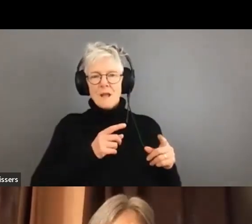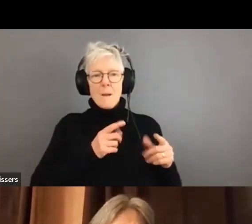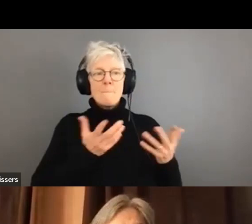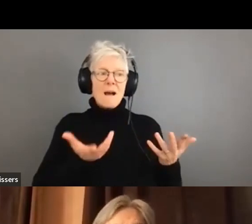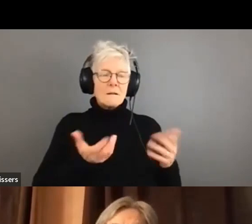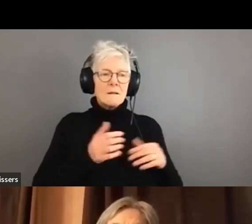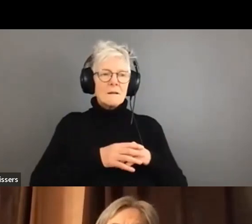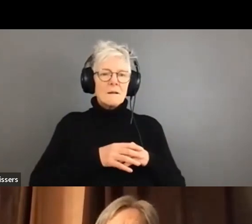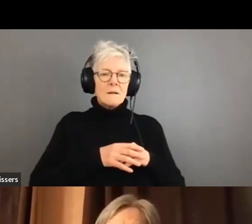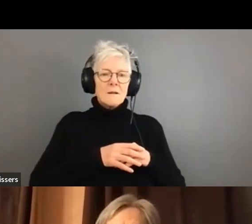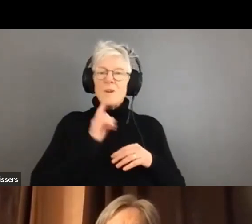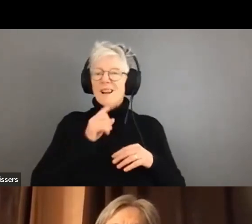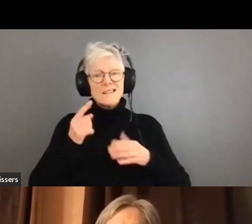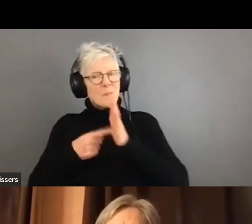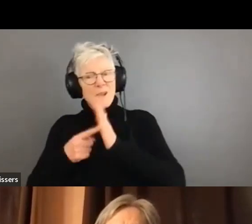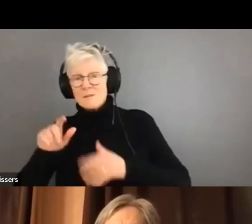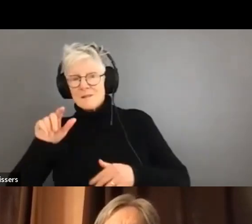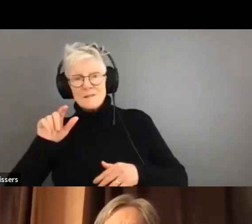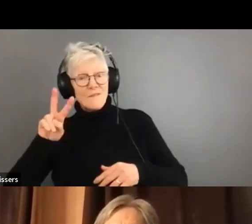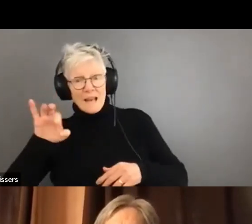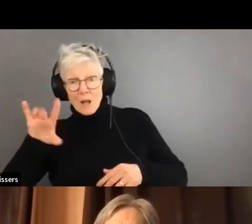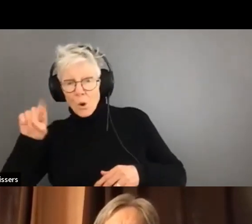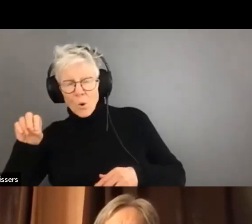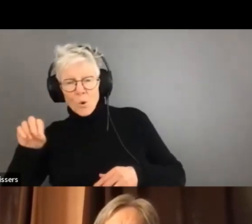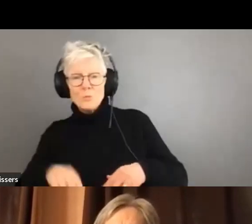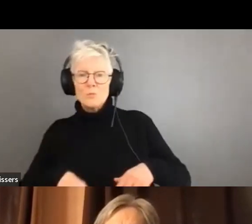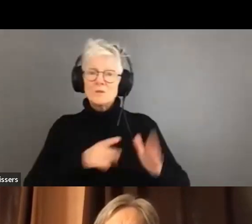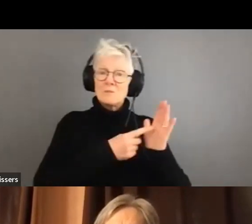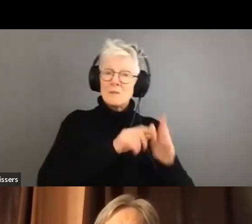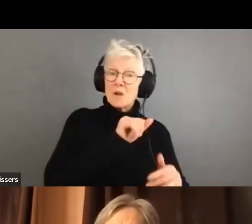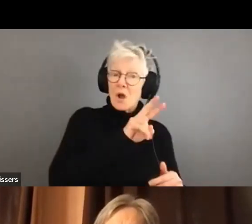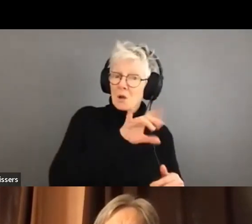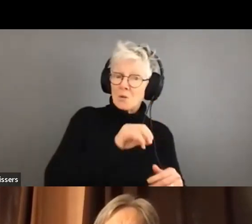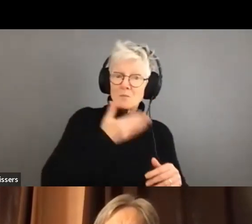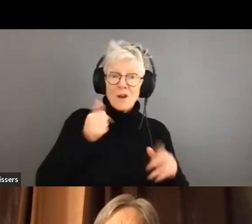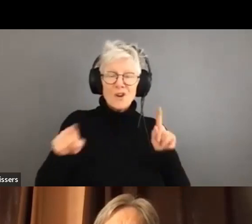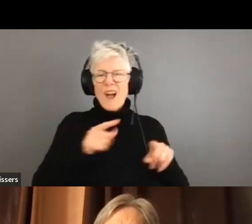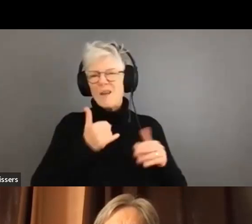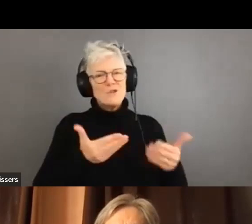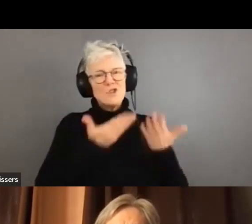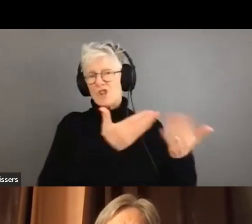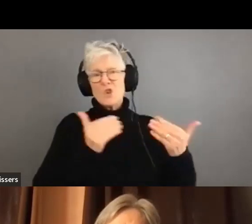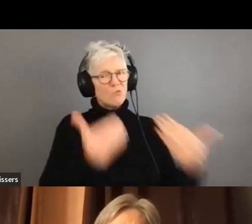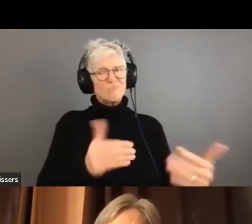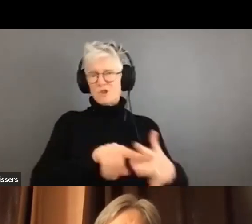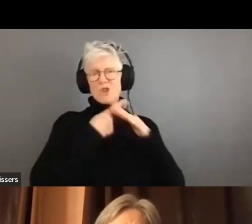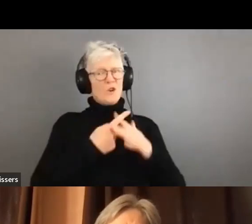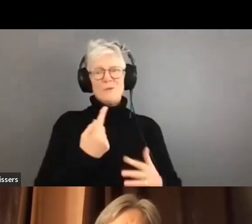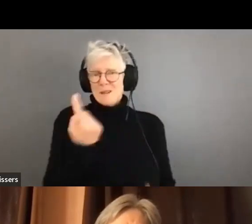could be not good for the other. I think just start. To be honest with you, just start. Like when I started